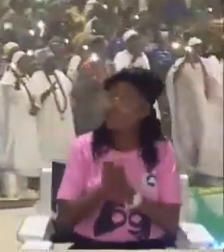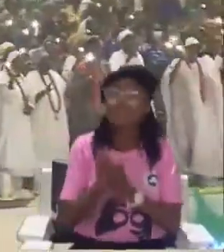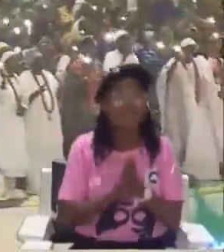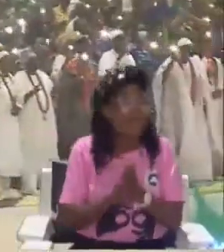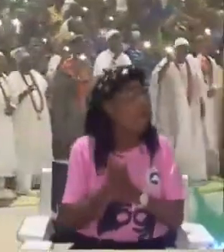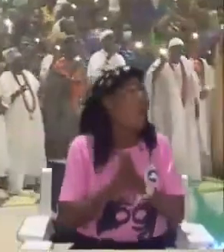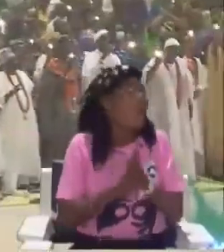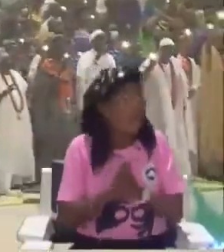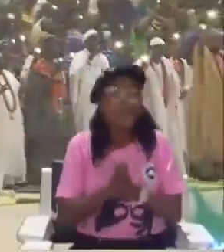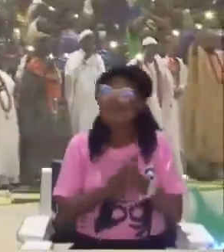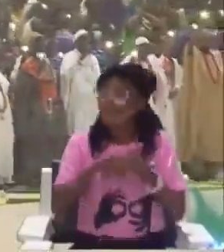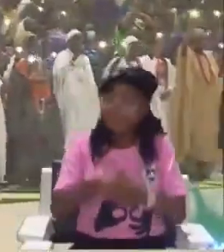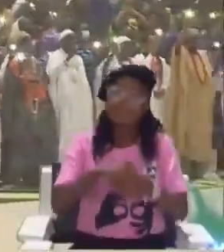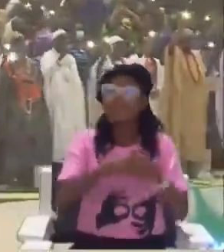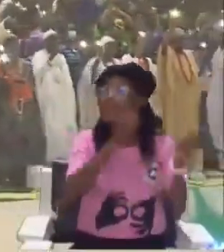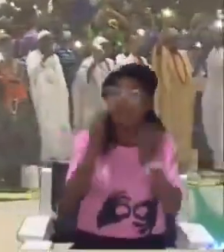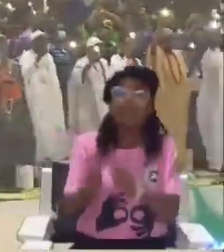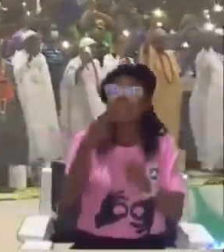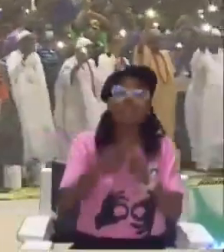mighty name of Jesus.